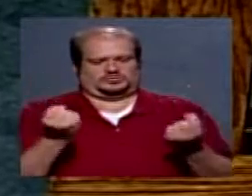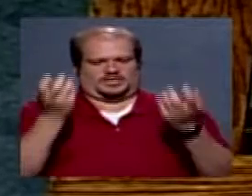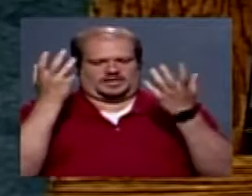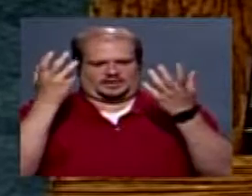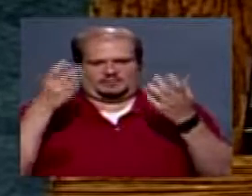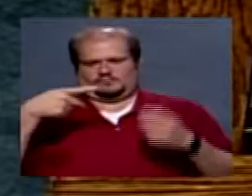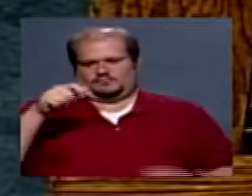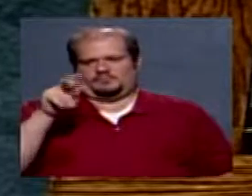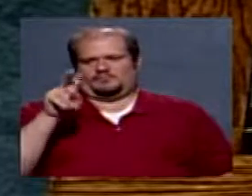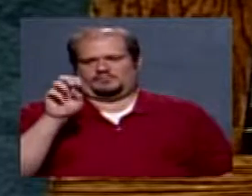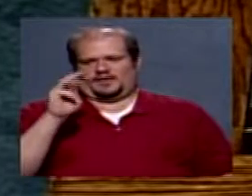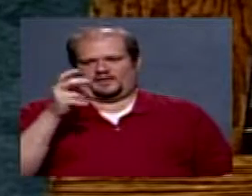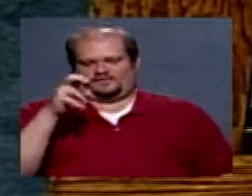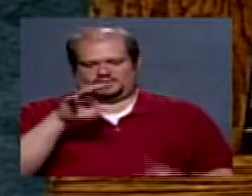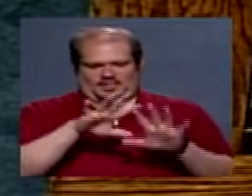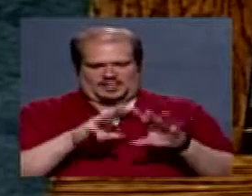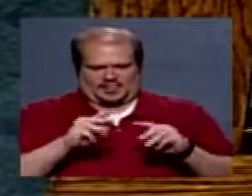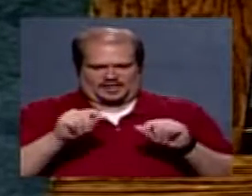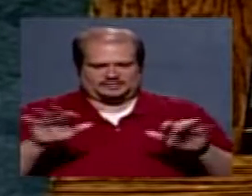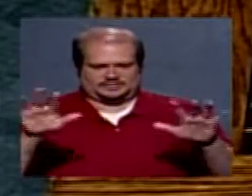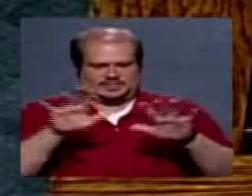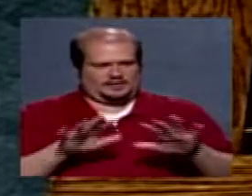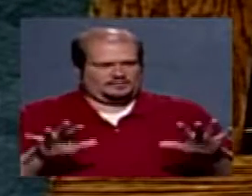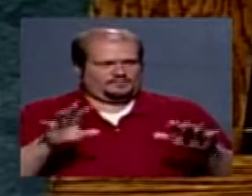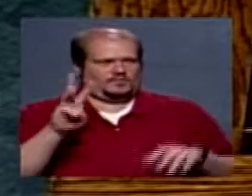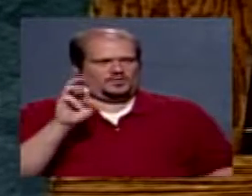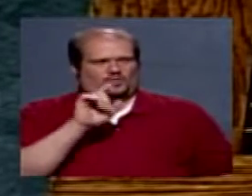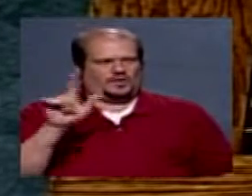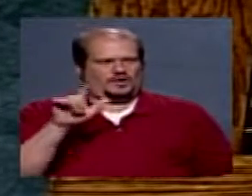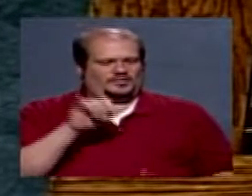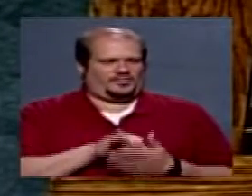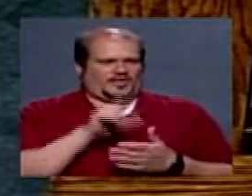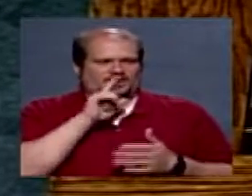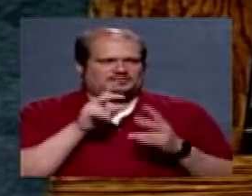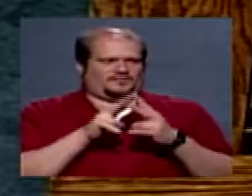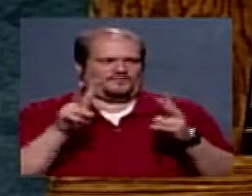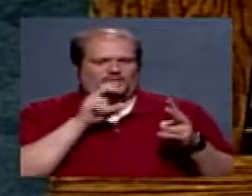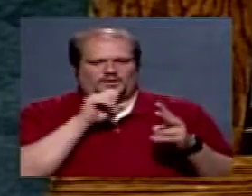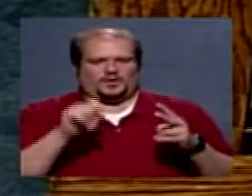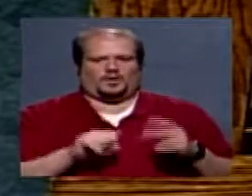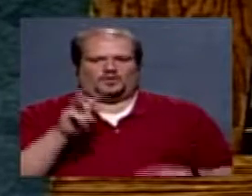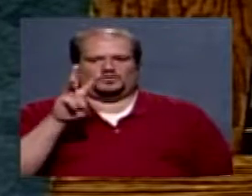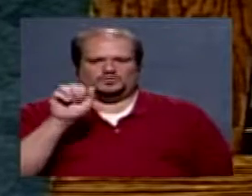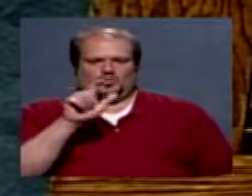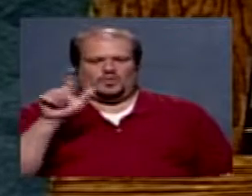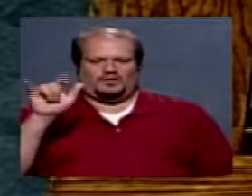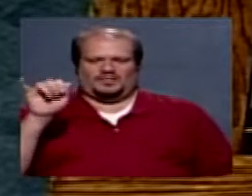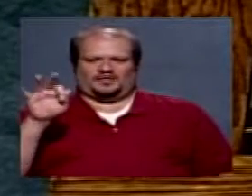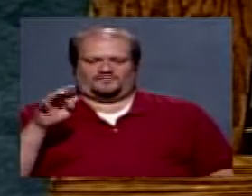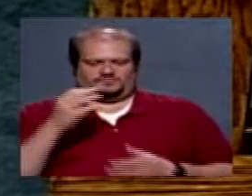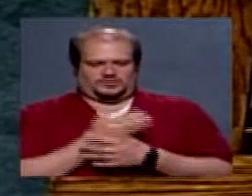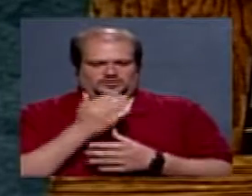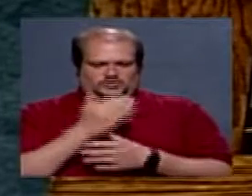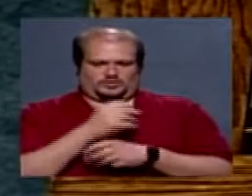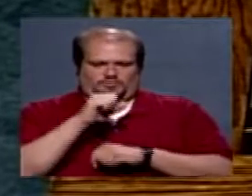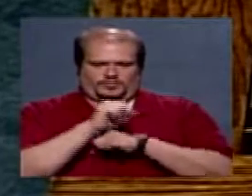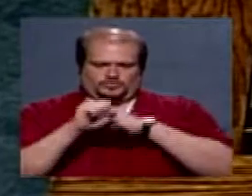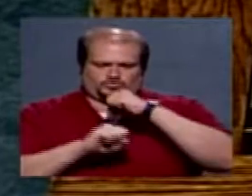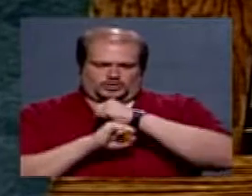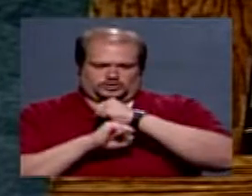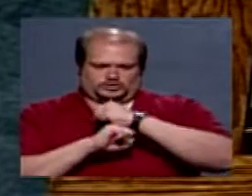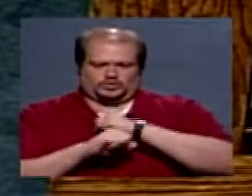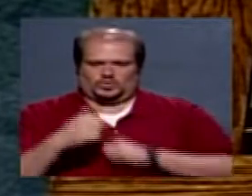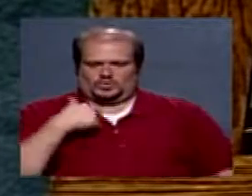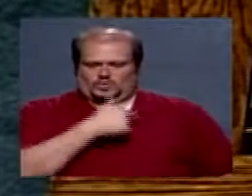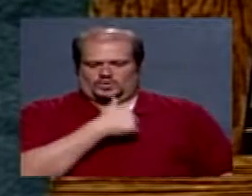the pavement, landscape that area. Well, that is a very old wall. If you disturb the structure,